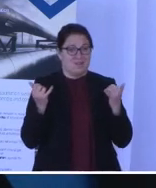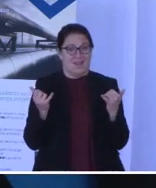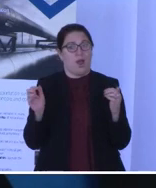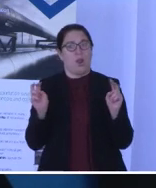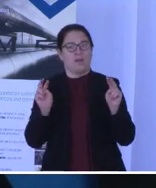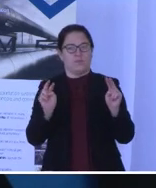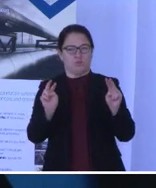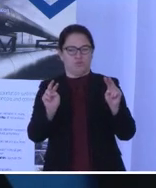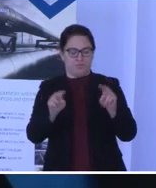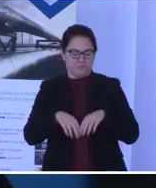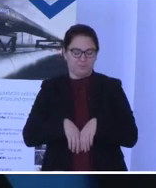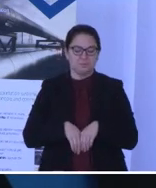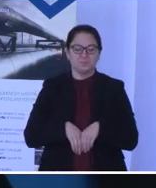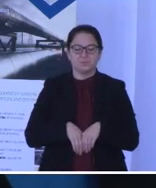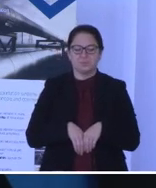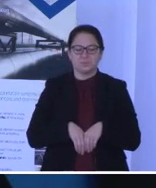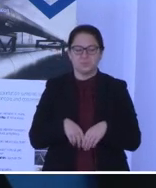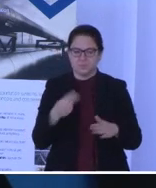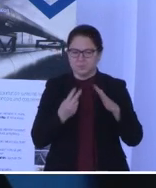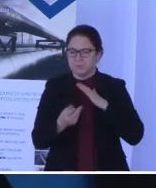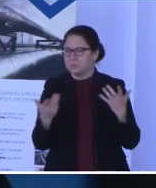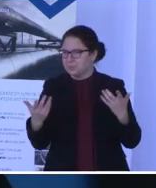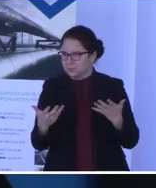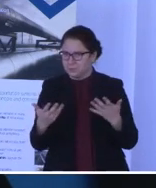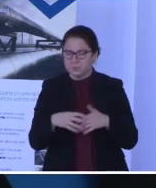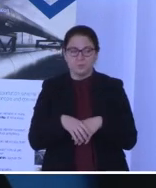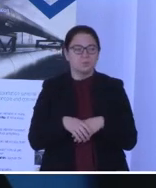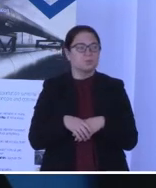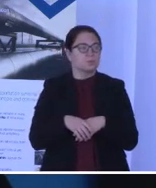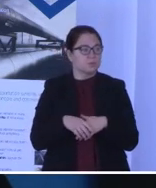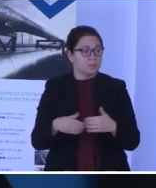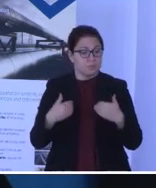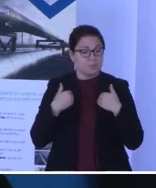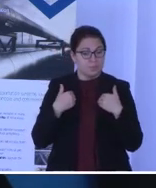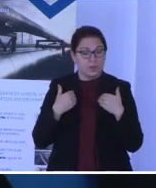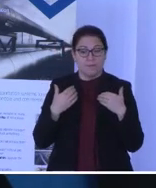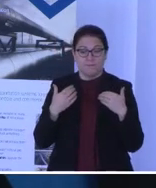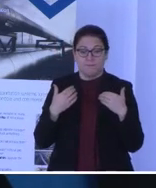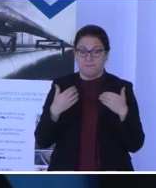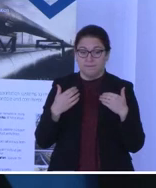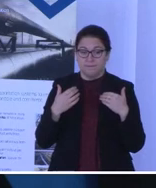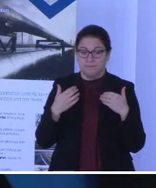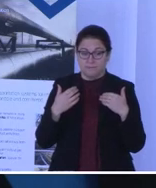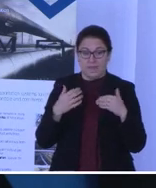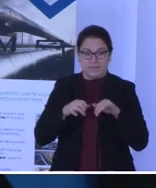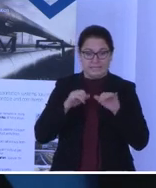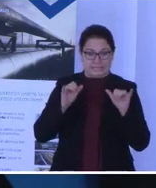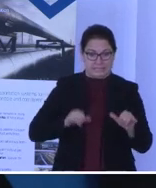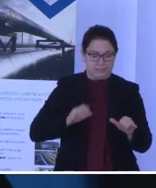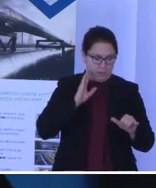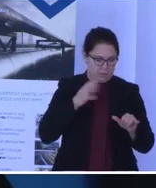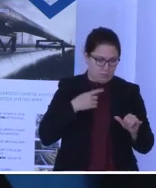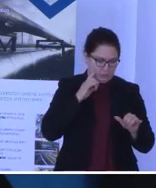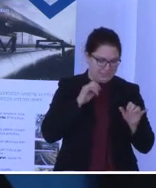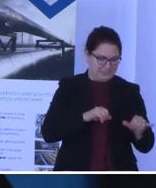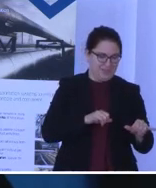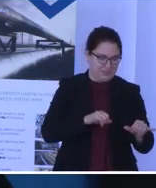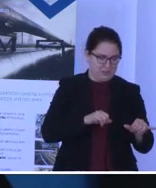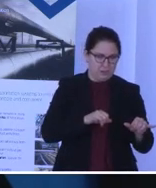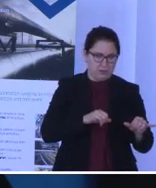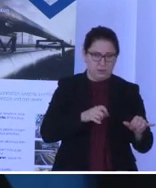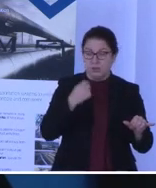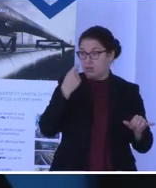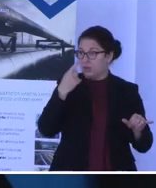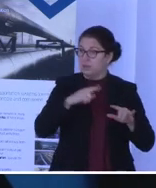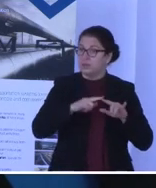future, what is in store? Well, we have a risk-based system, which I think will continue, but we will continue to deal with